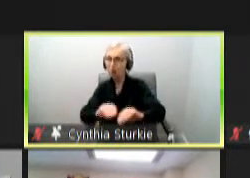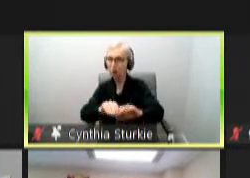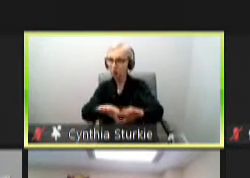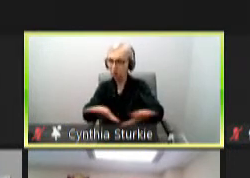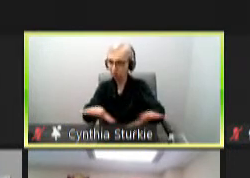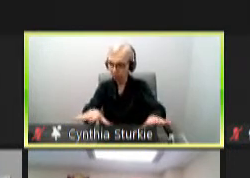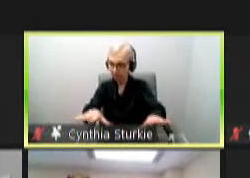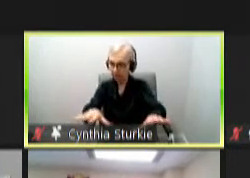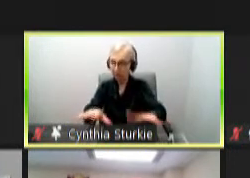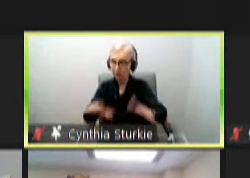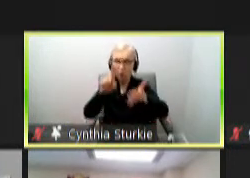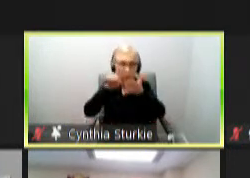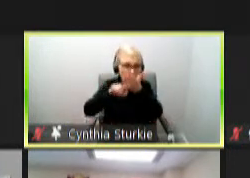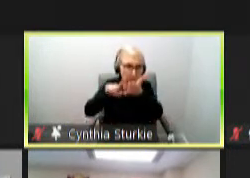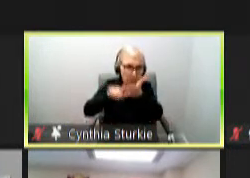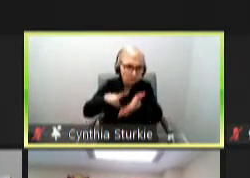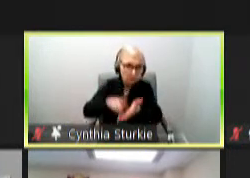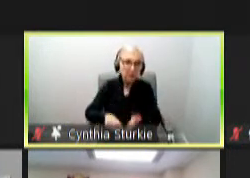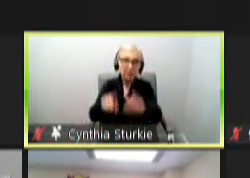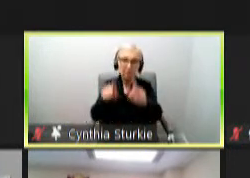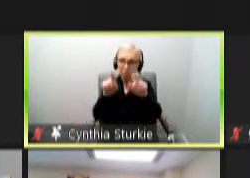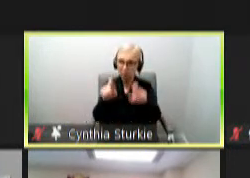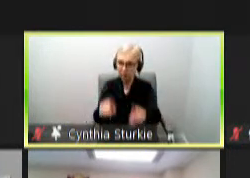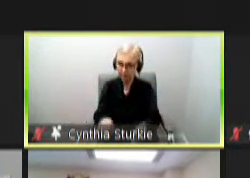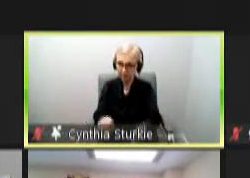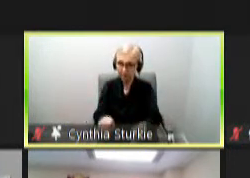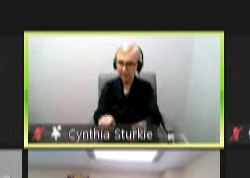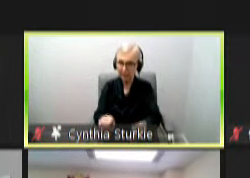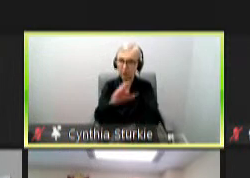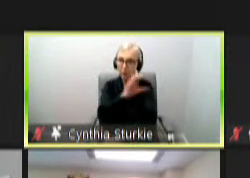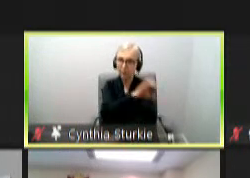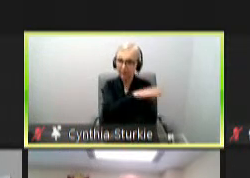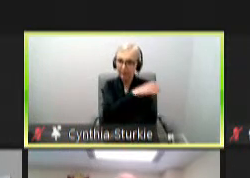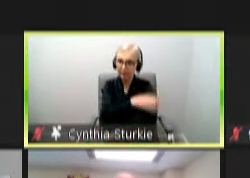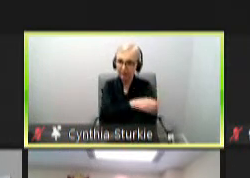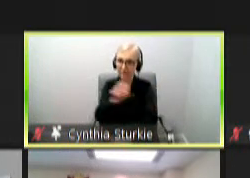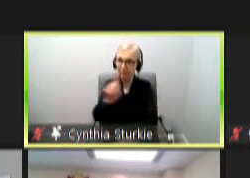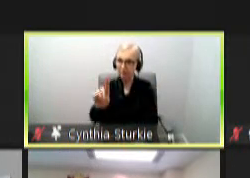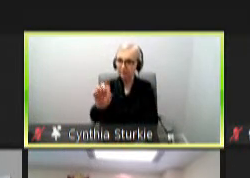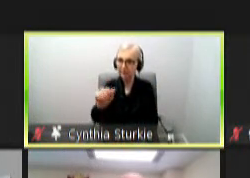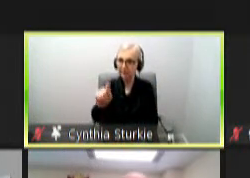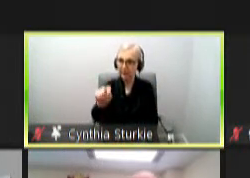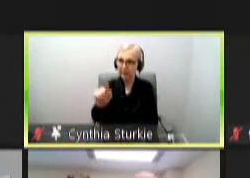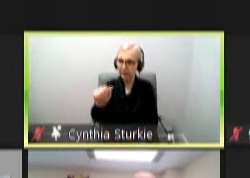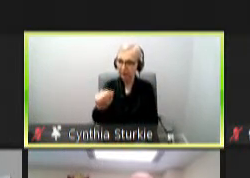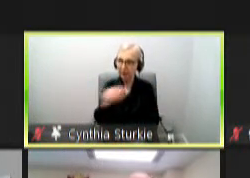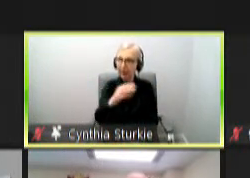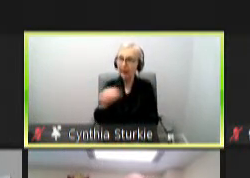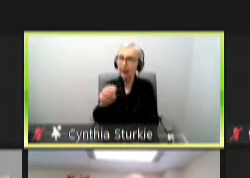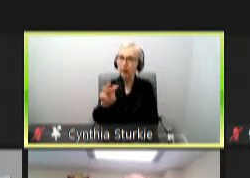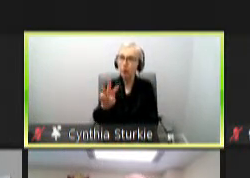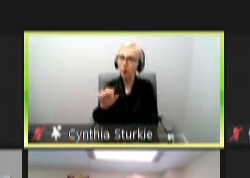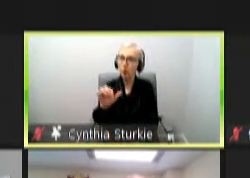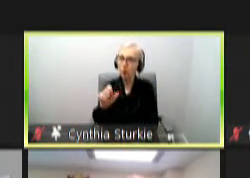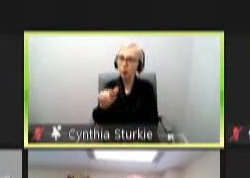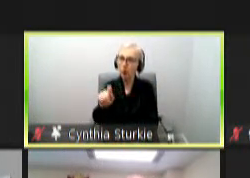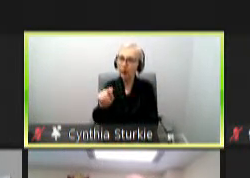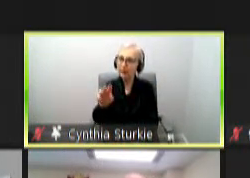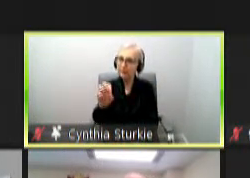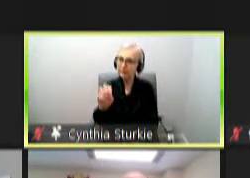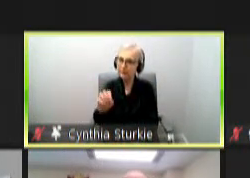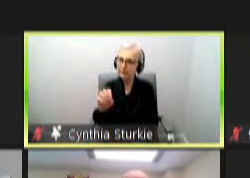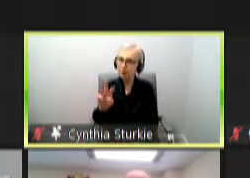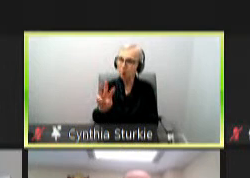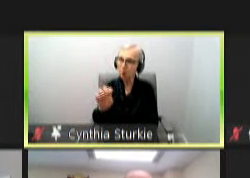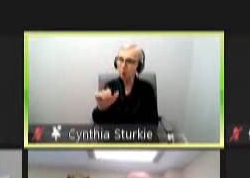both with our clinical data and wastewater. And with that, I'll hand it over to Director Bookman. Thank you, Dr. Herlihy, and thanks to